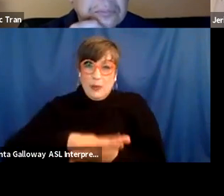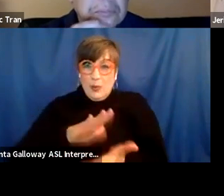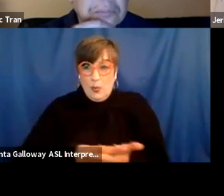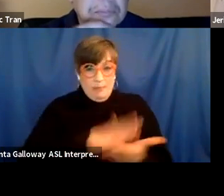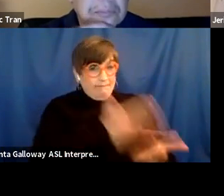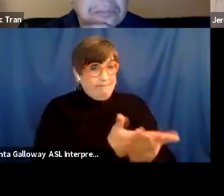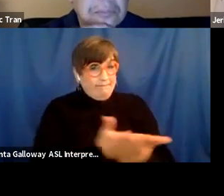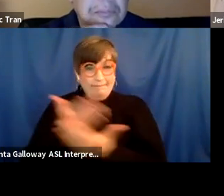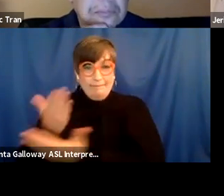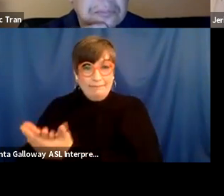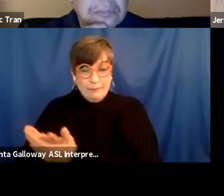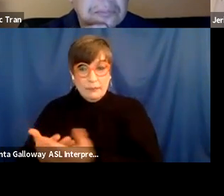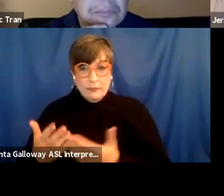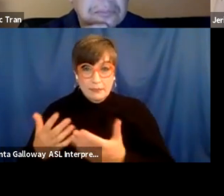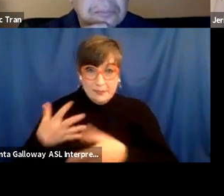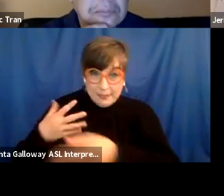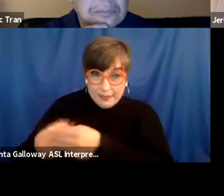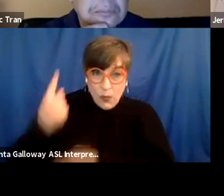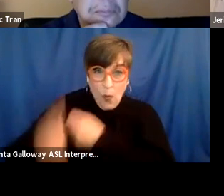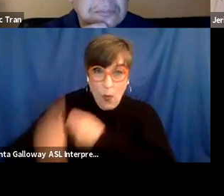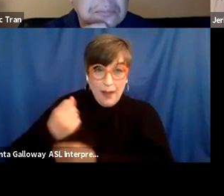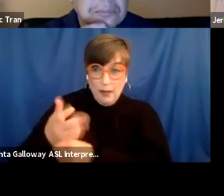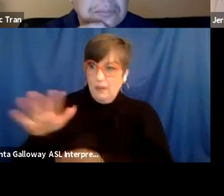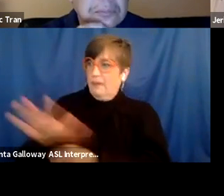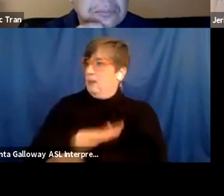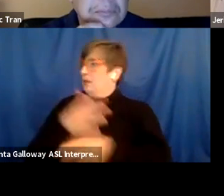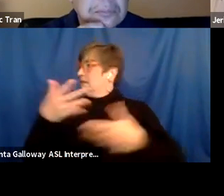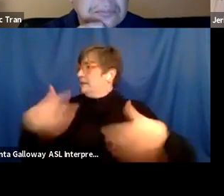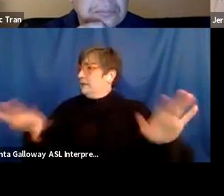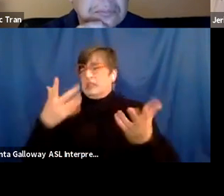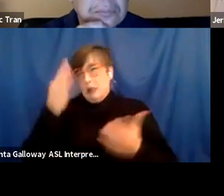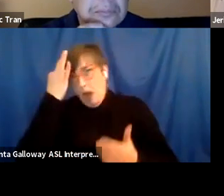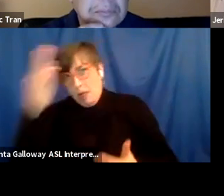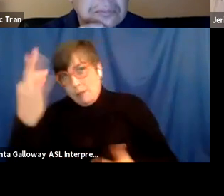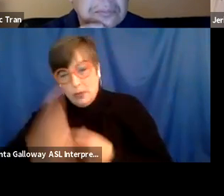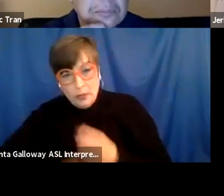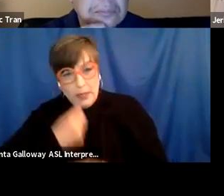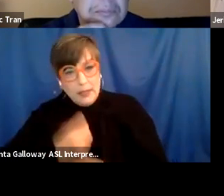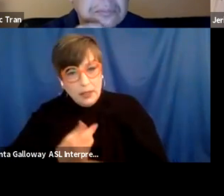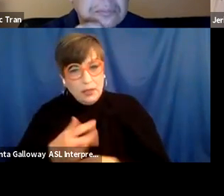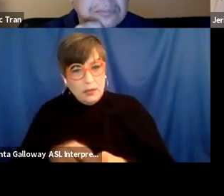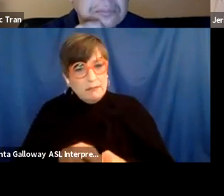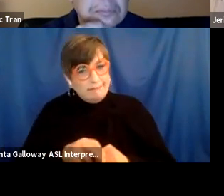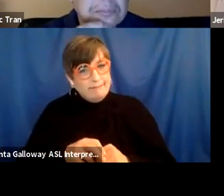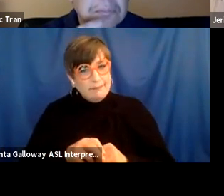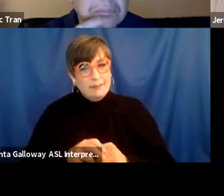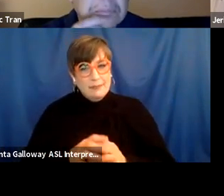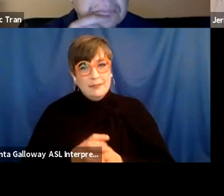You know, it's been a whole year now, and almost a year. And you know,